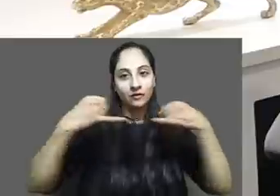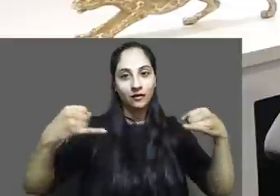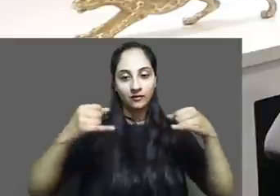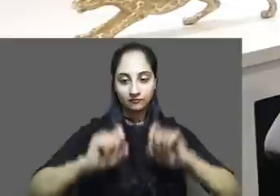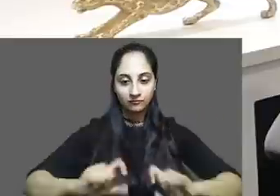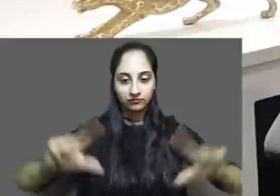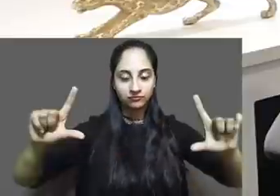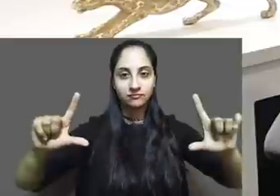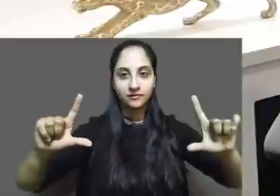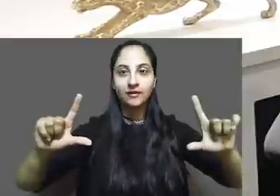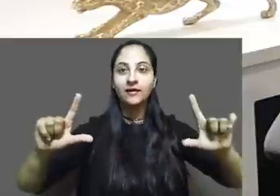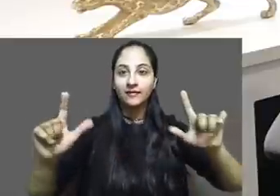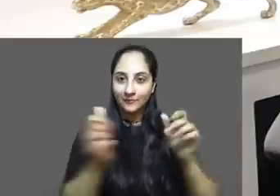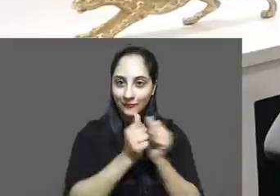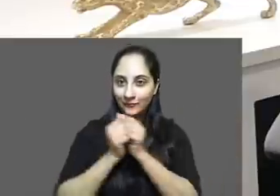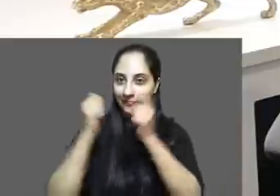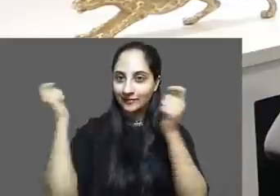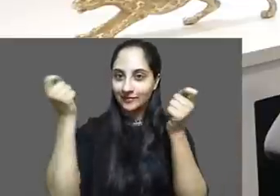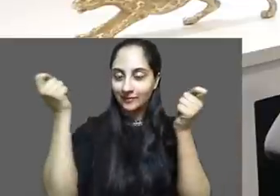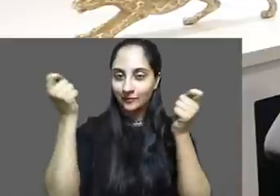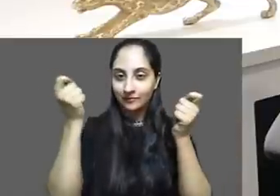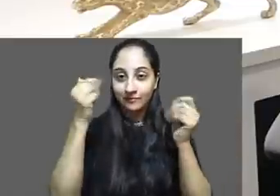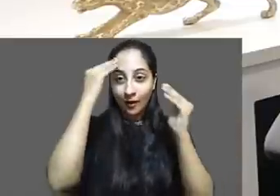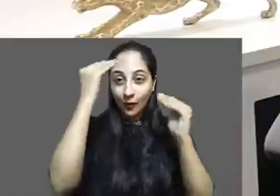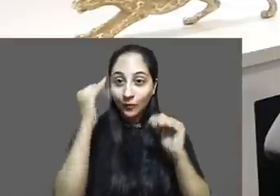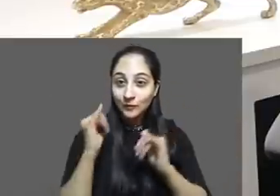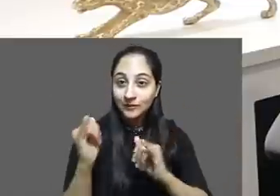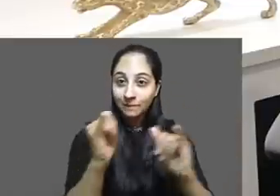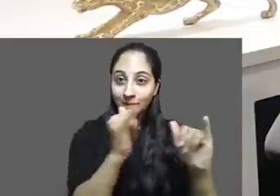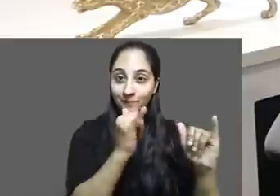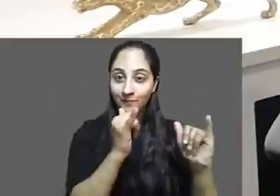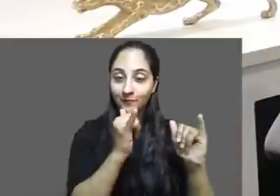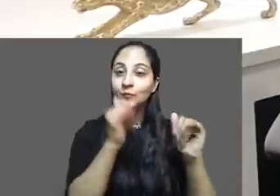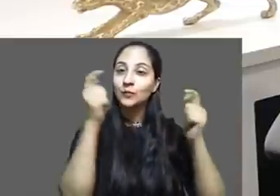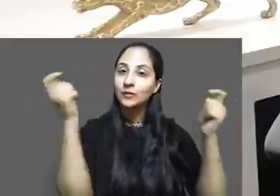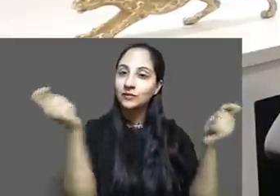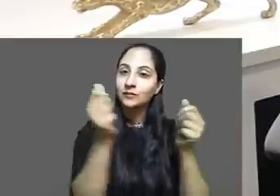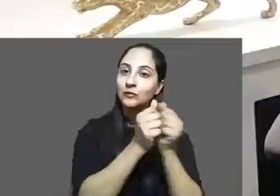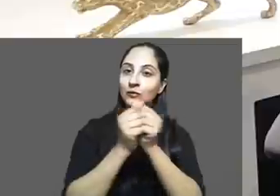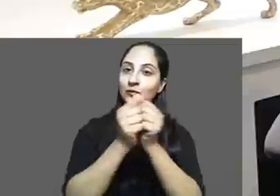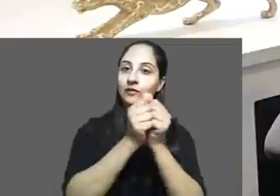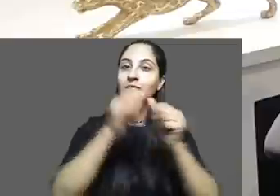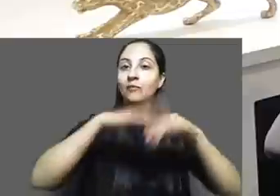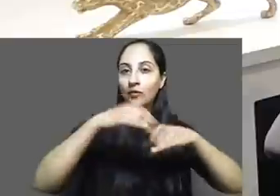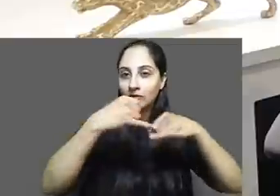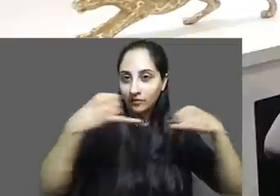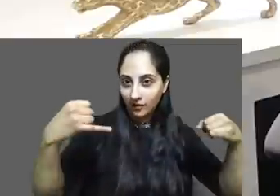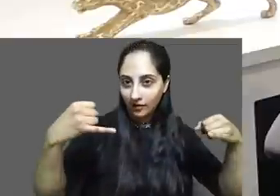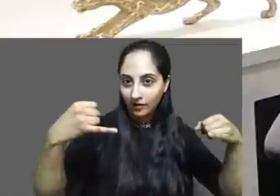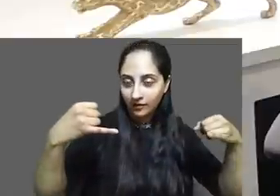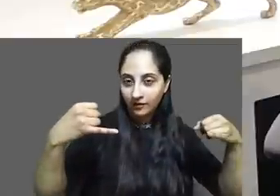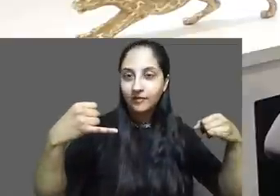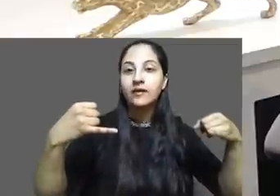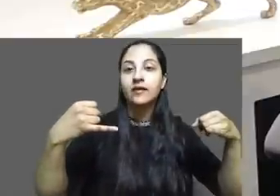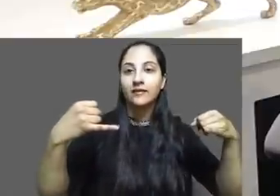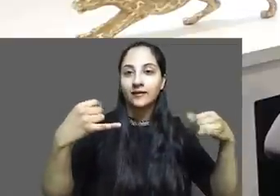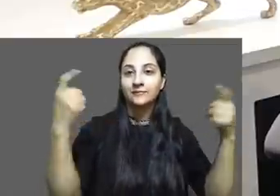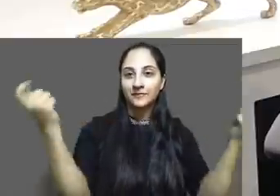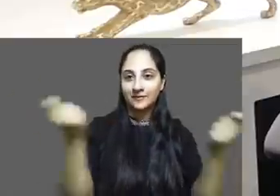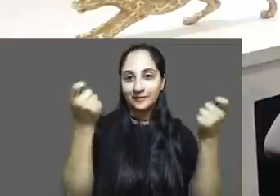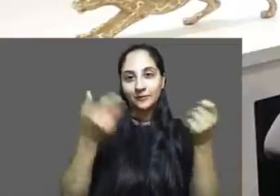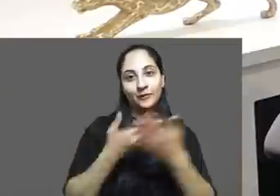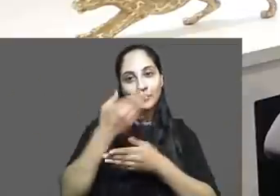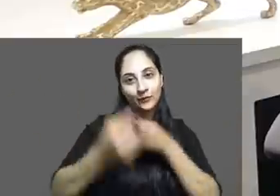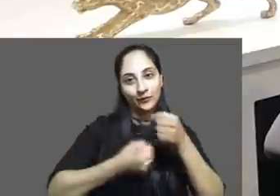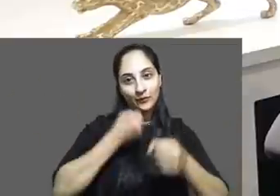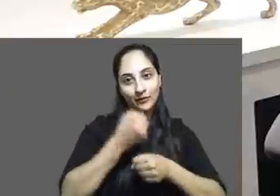this opportunity to gather with your family and friends, of course virtually, to celebrate and wholeheartedly welcome